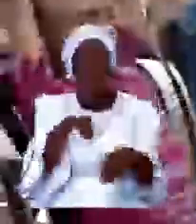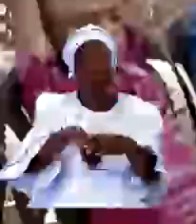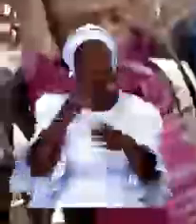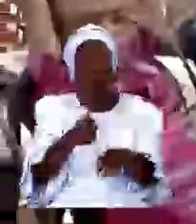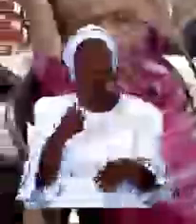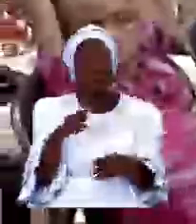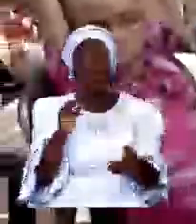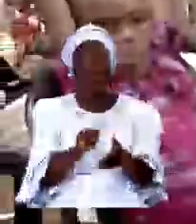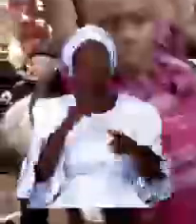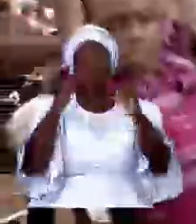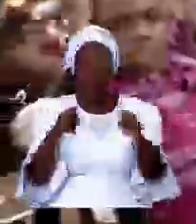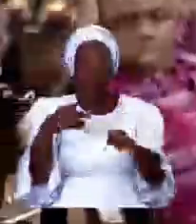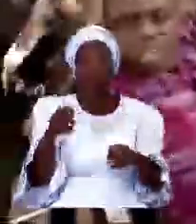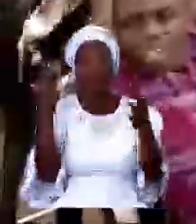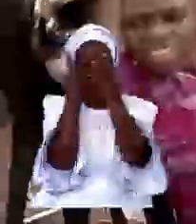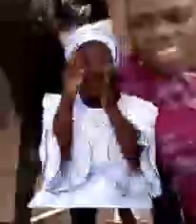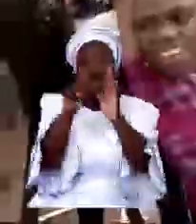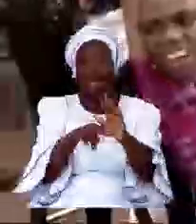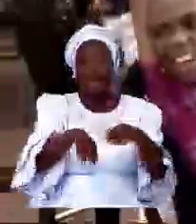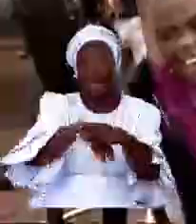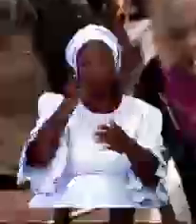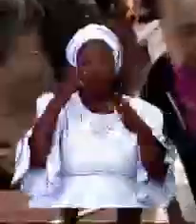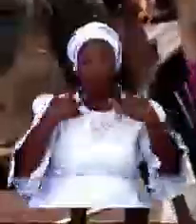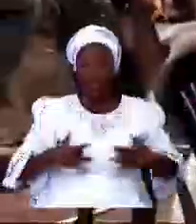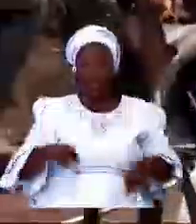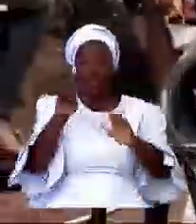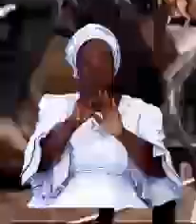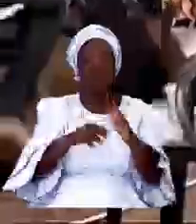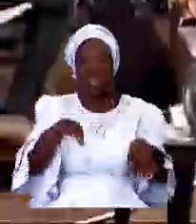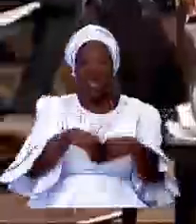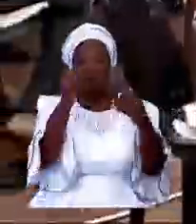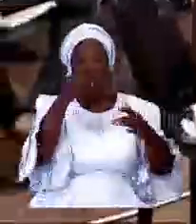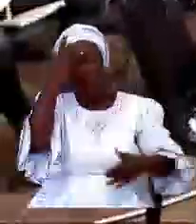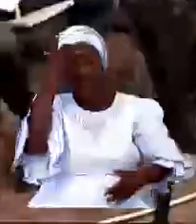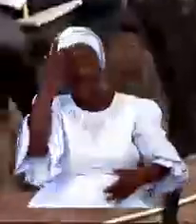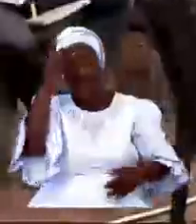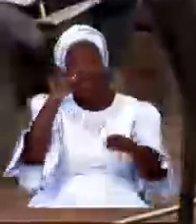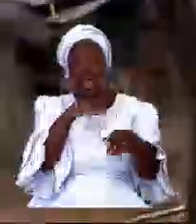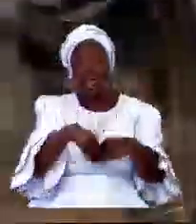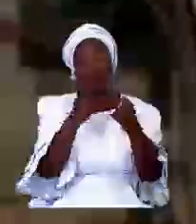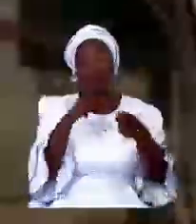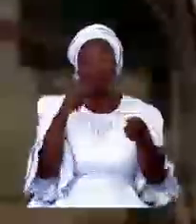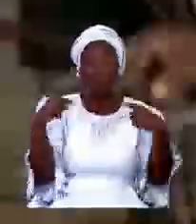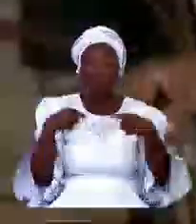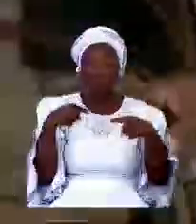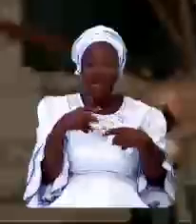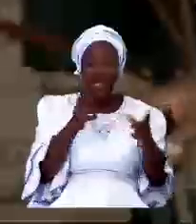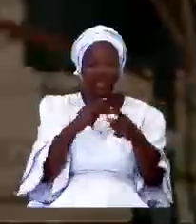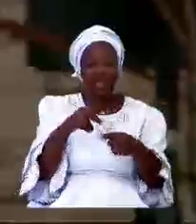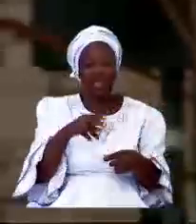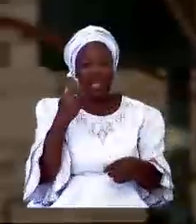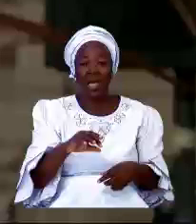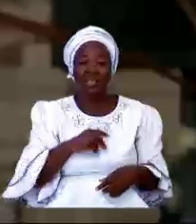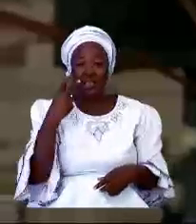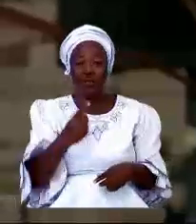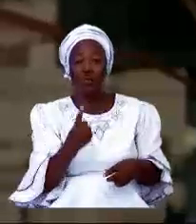up out of the valley, out of the dungeon, out of the powers of darkness, out of your discouragement, out of your